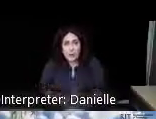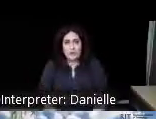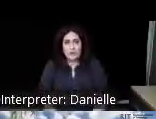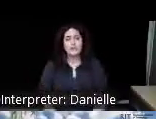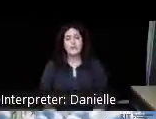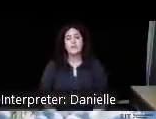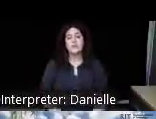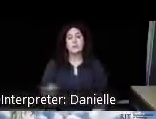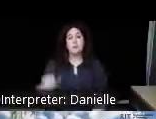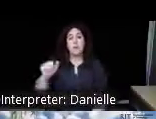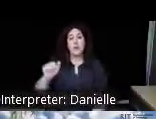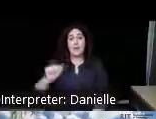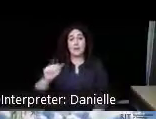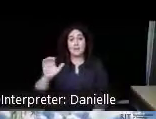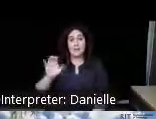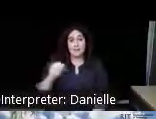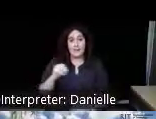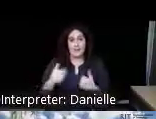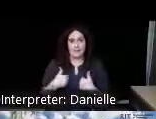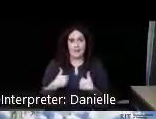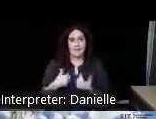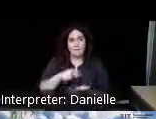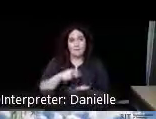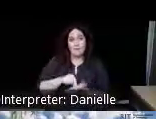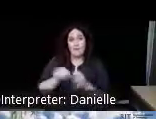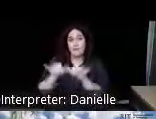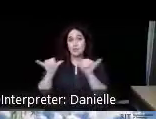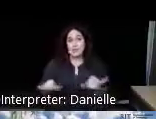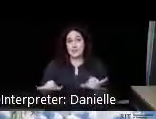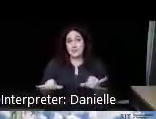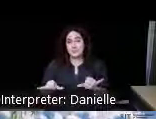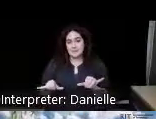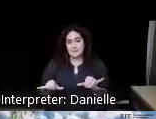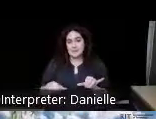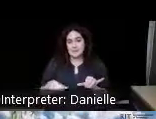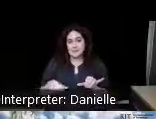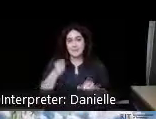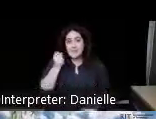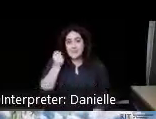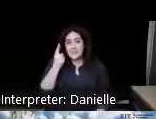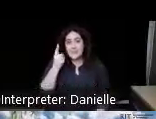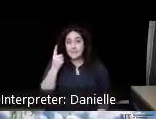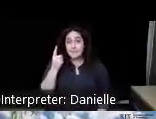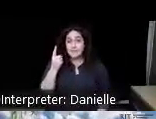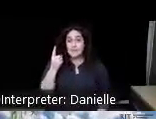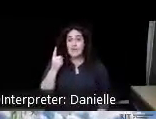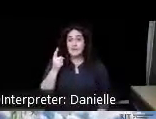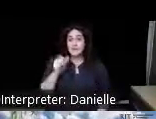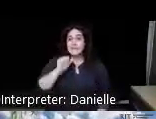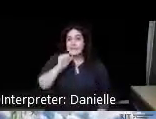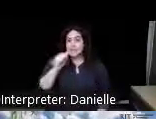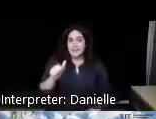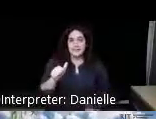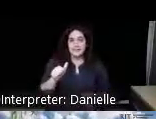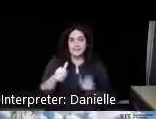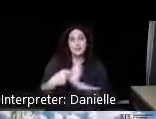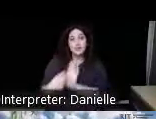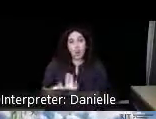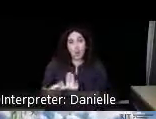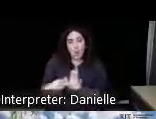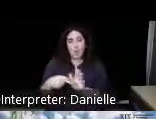their new publication system that doesn't actually output a tagged PDF for screen